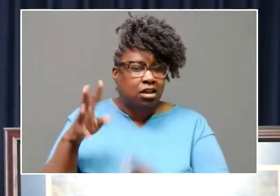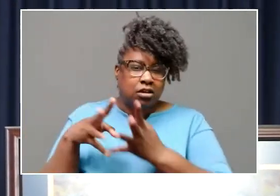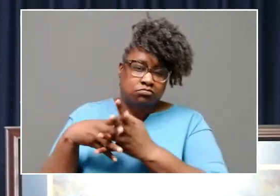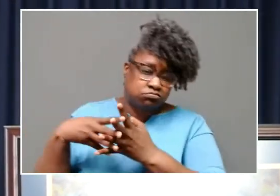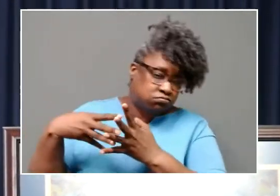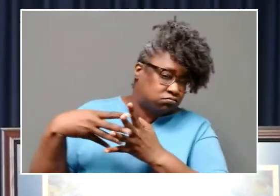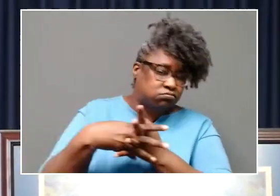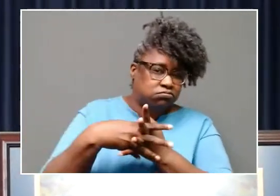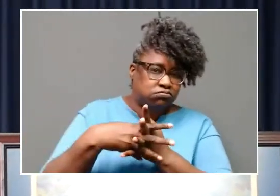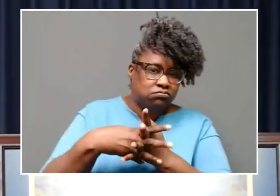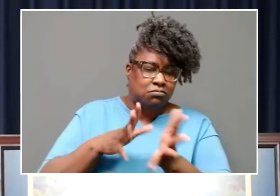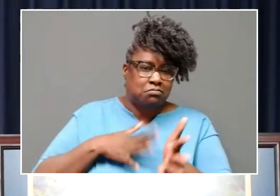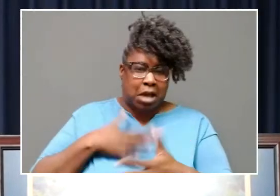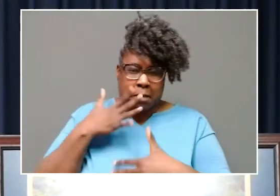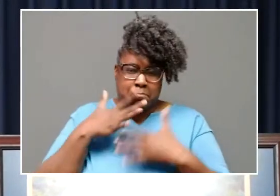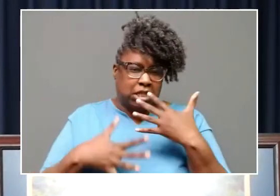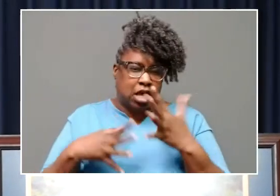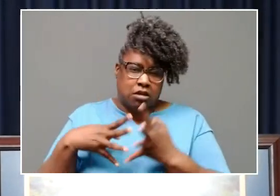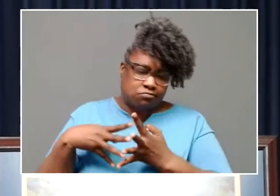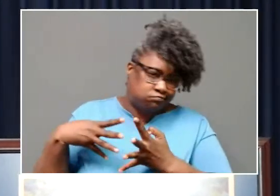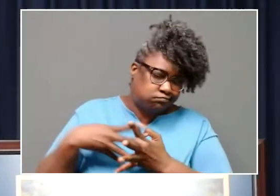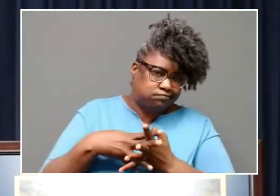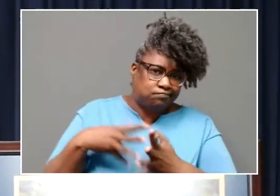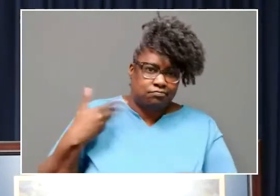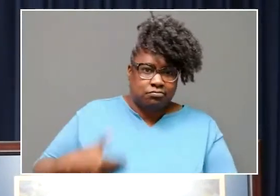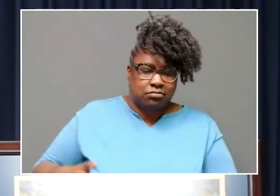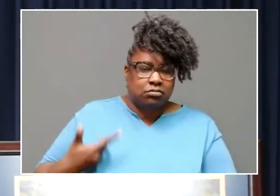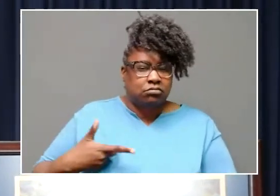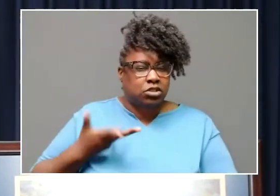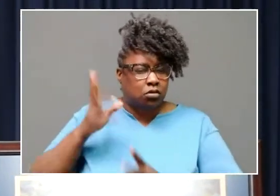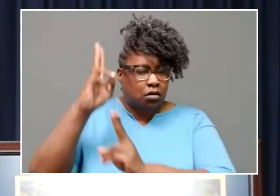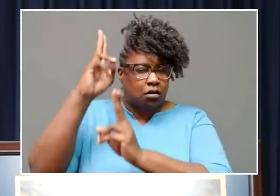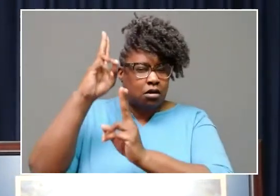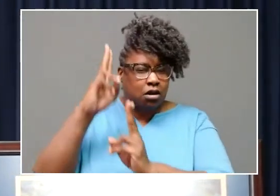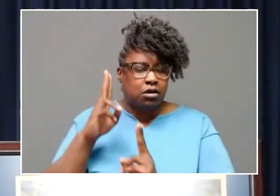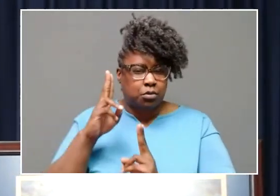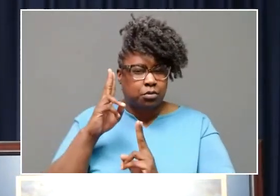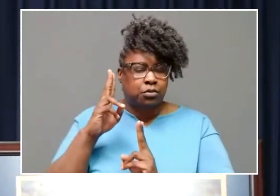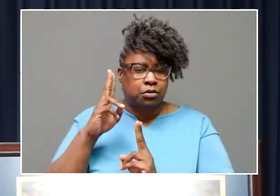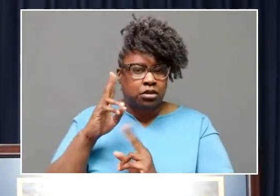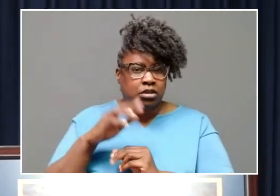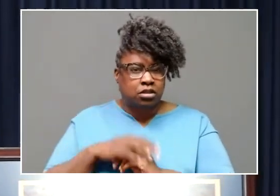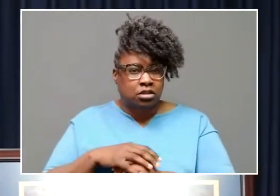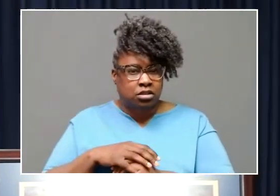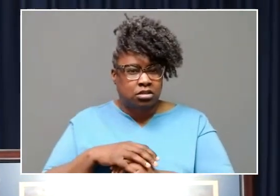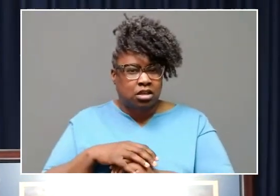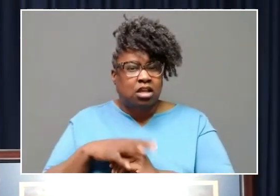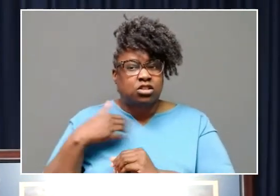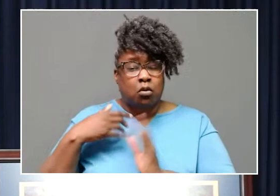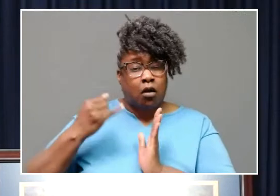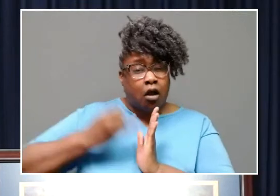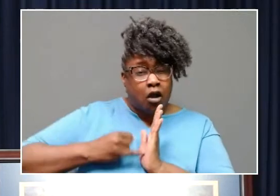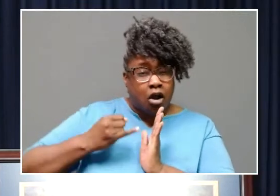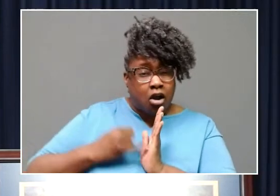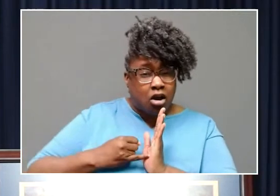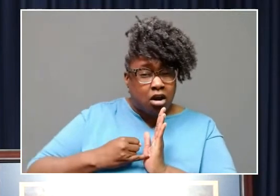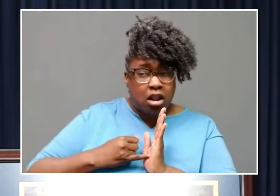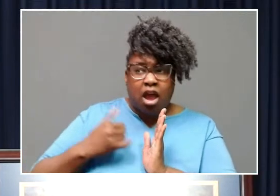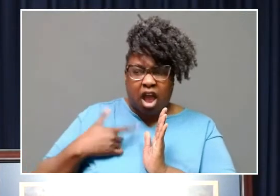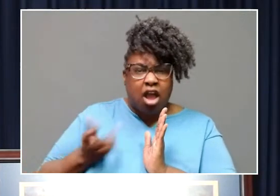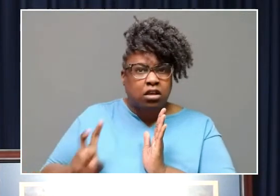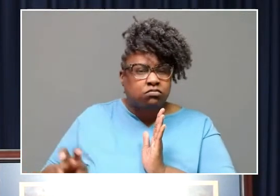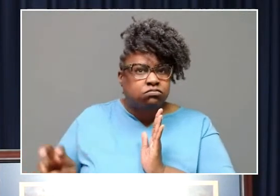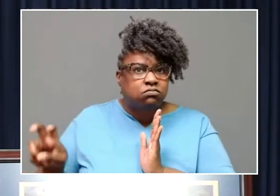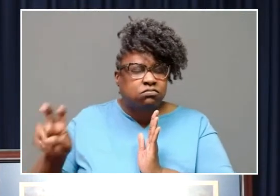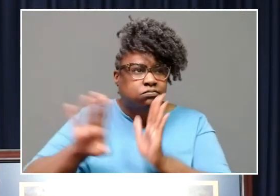my blood, and you know, just such an honor. Like, it's amazing the places art will take you. And you know, when I started my career, I'd